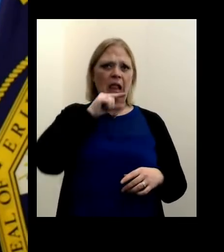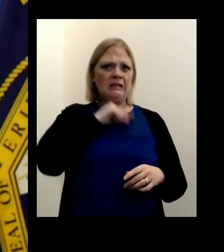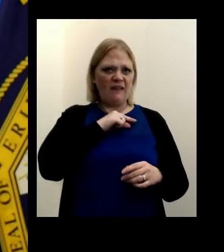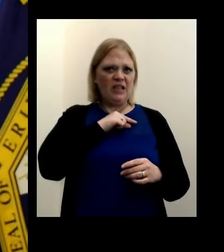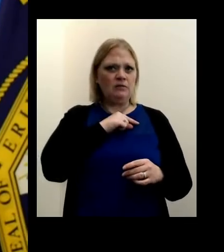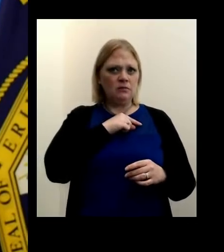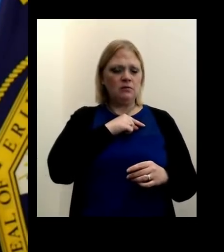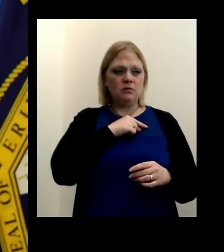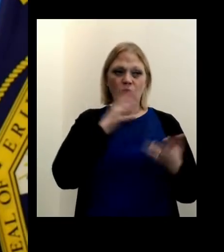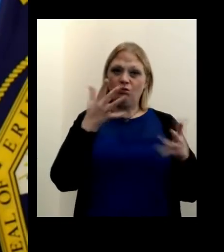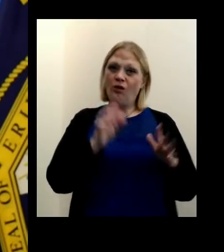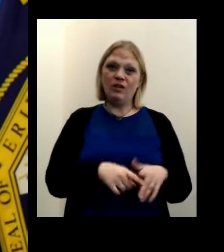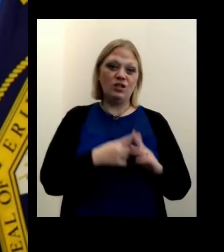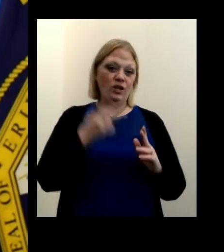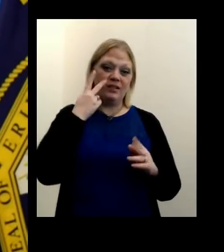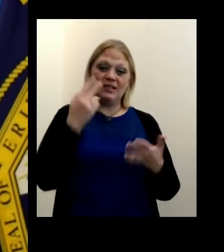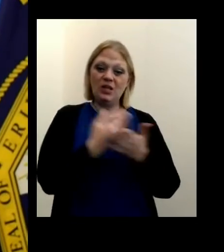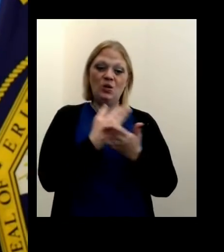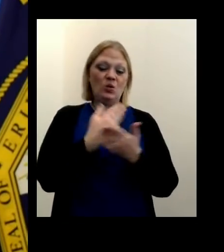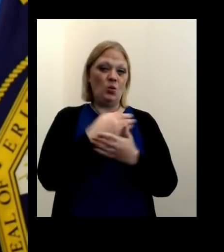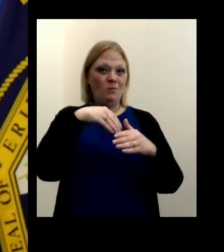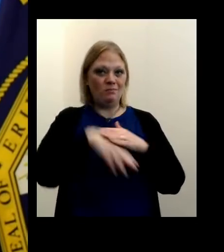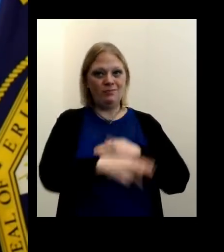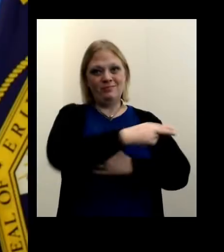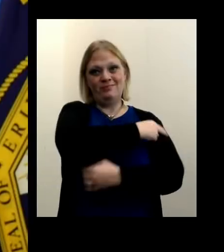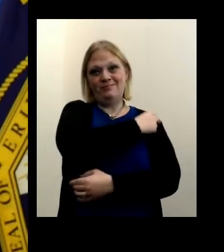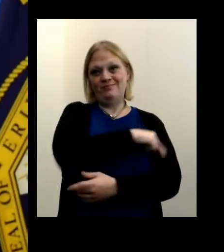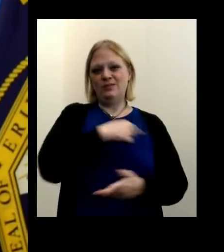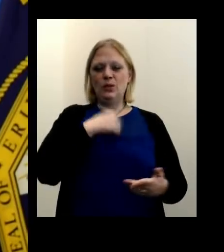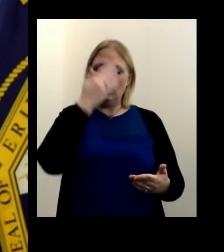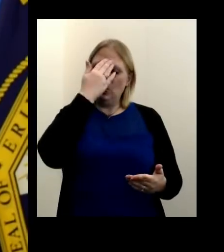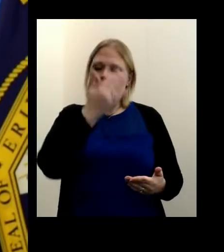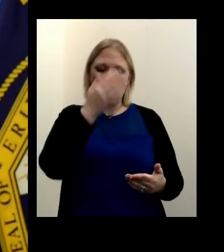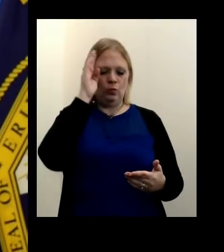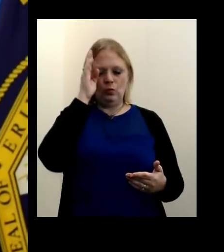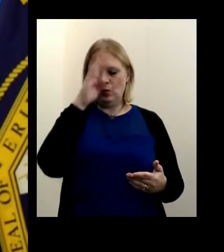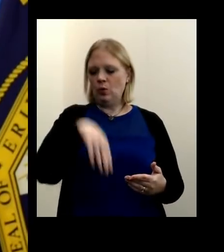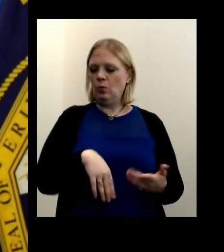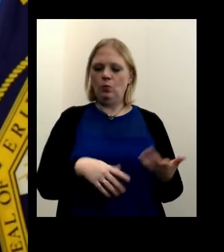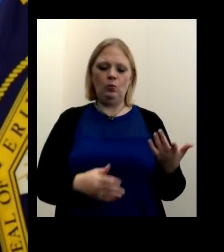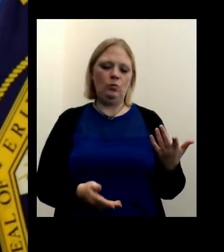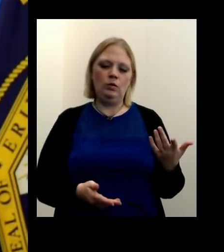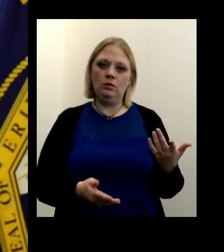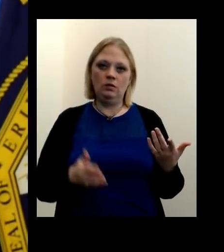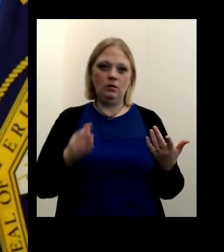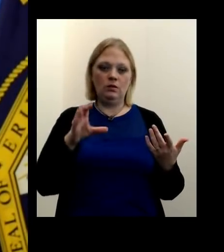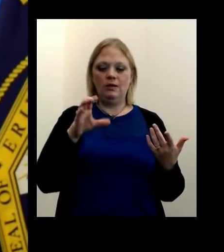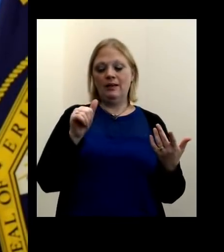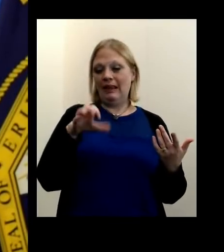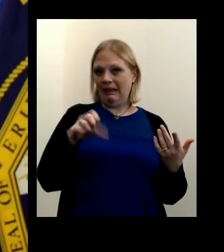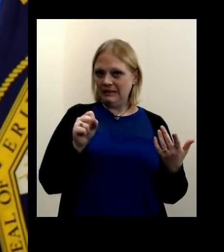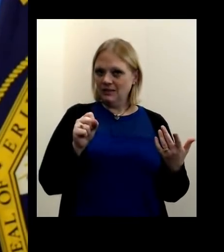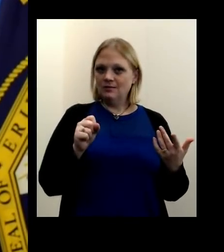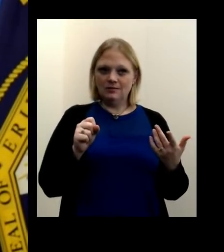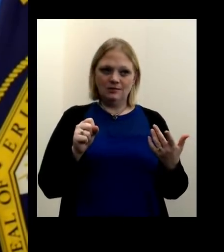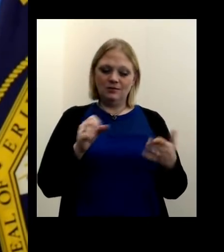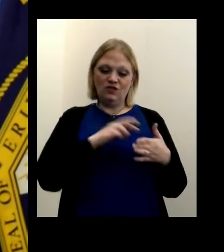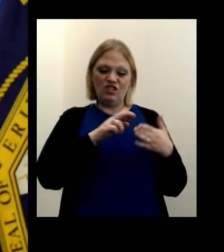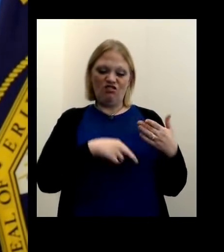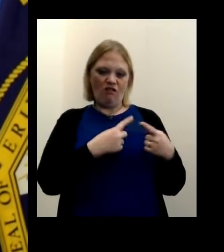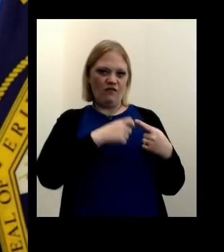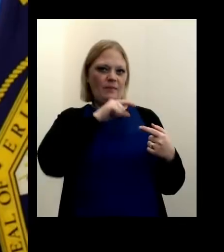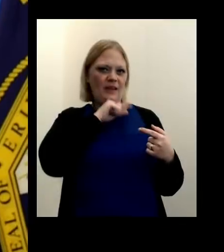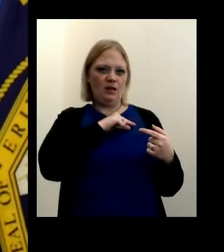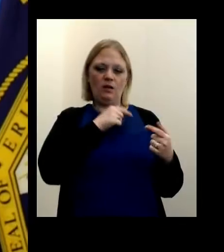We are already starting to see the new hospitalization cases. We knew that was going to come, the new cases as a result of